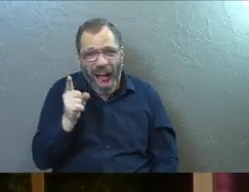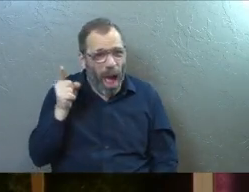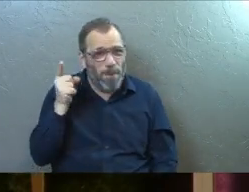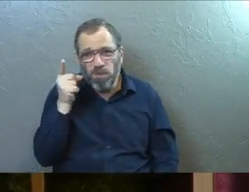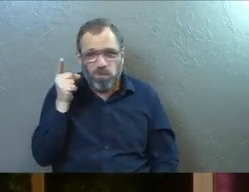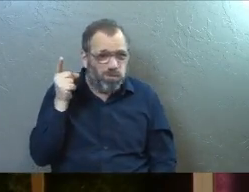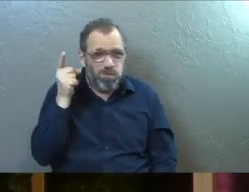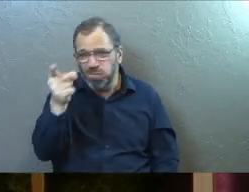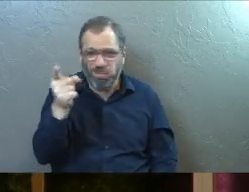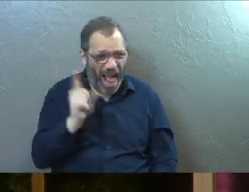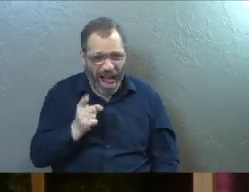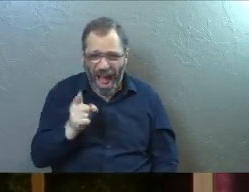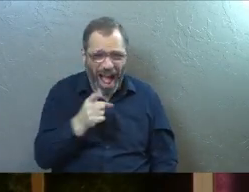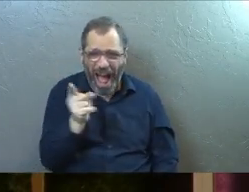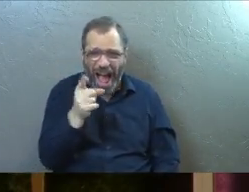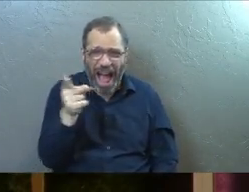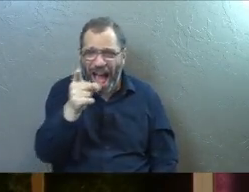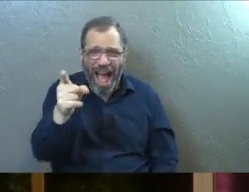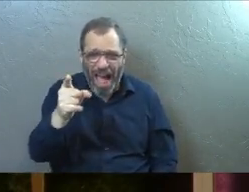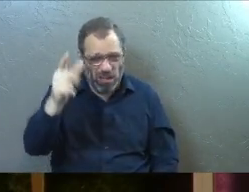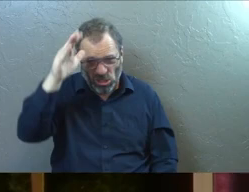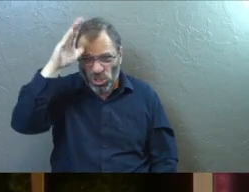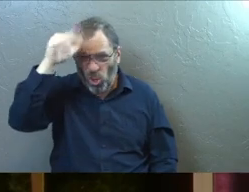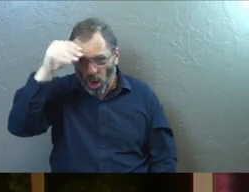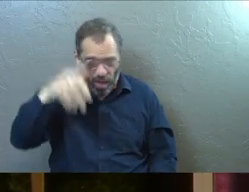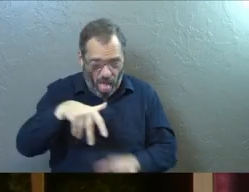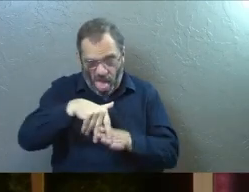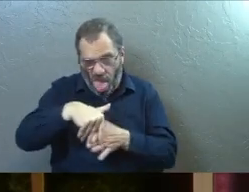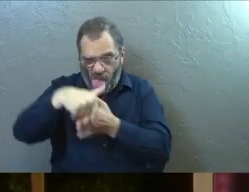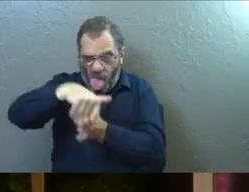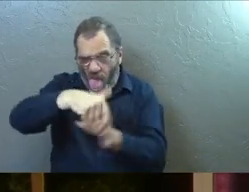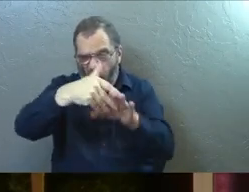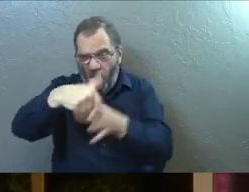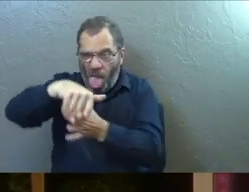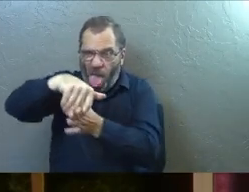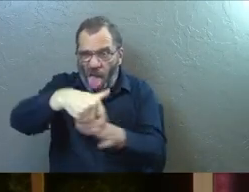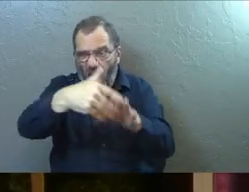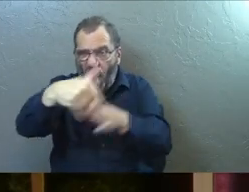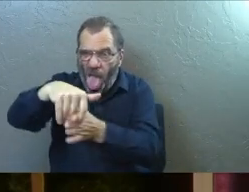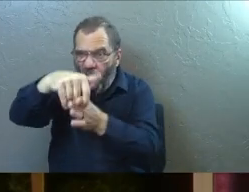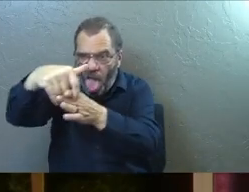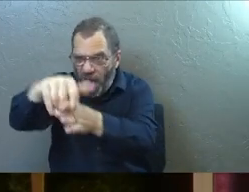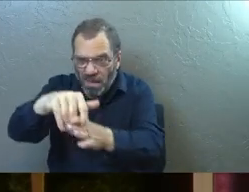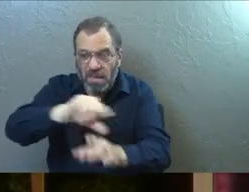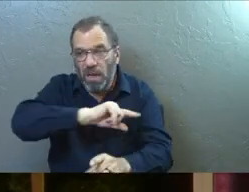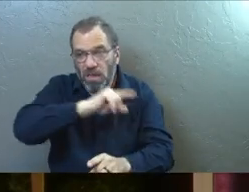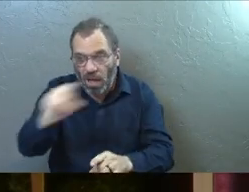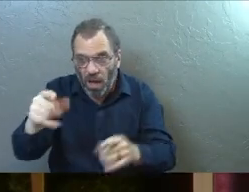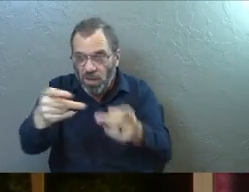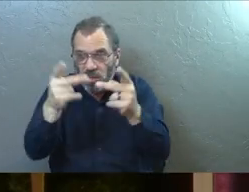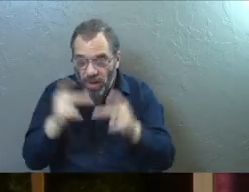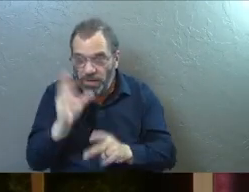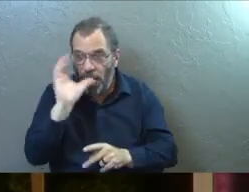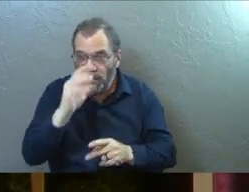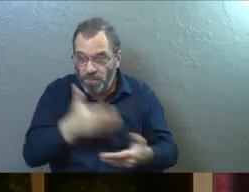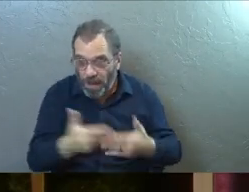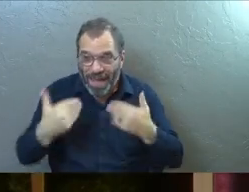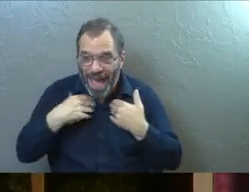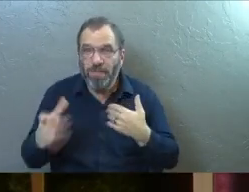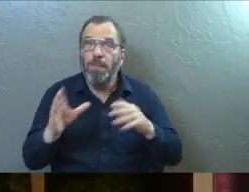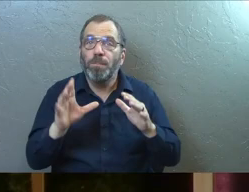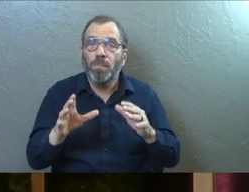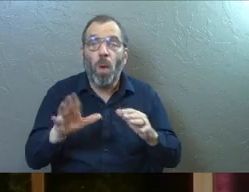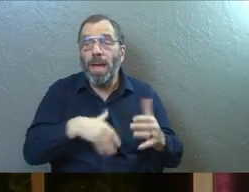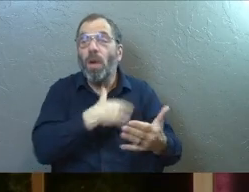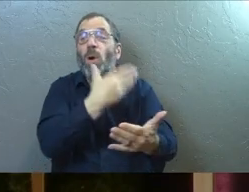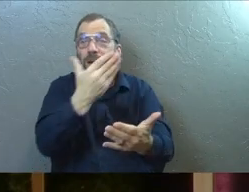far away. We have to ride a donkey. So we're going to be in this strange place that she's probably never been to in her life. And that's where we're going to have the baby. okay, well, at